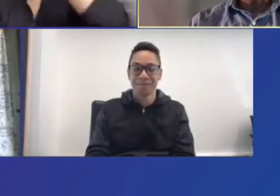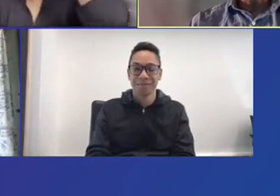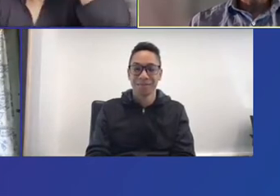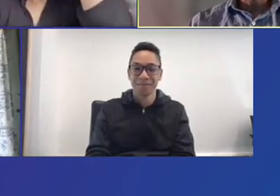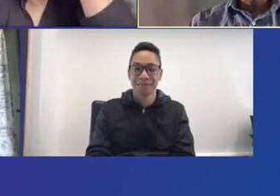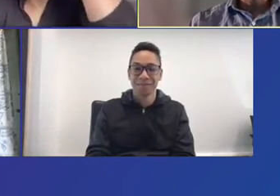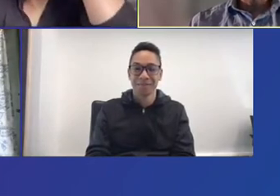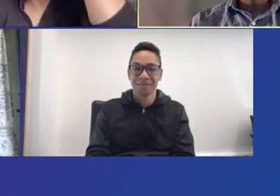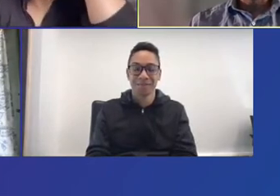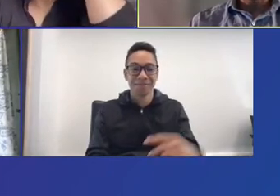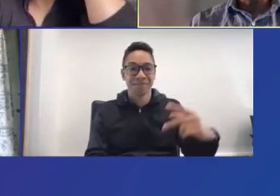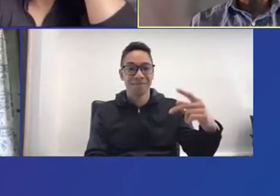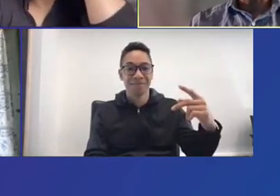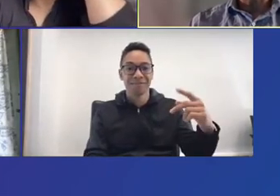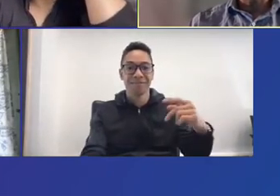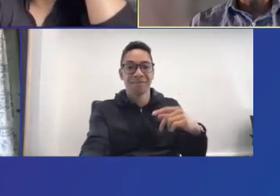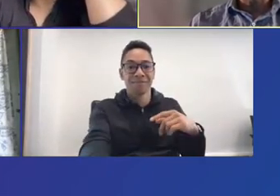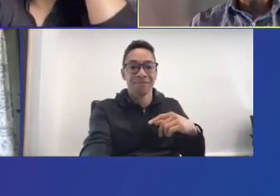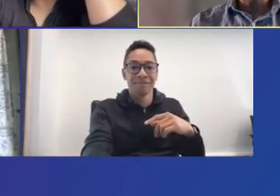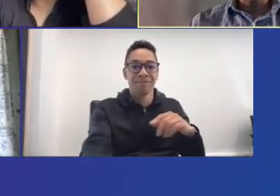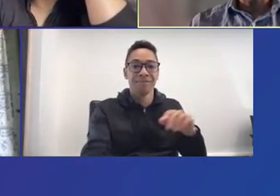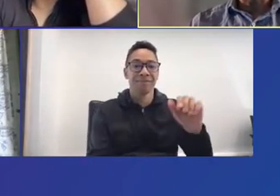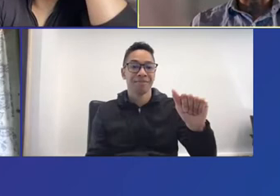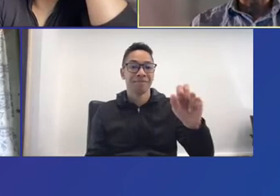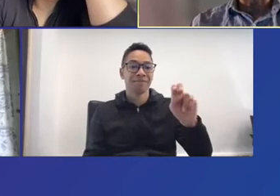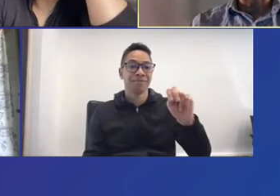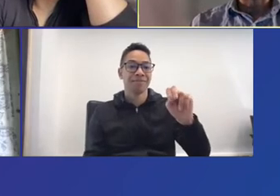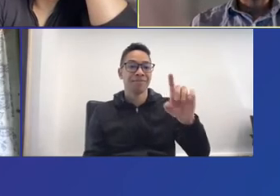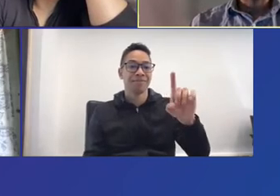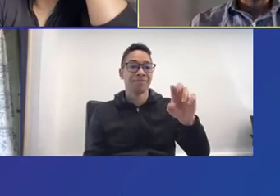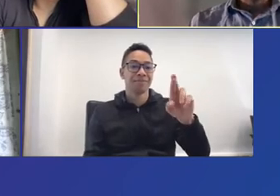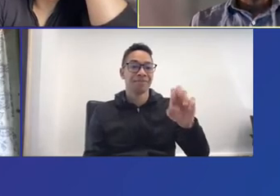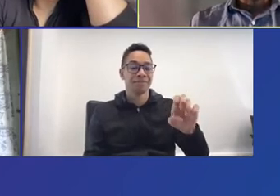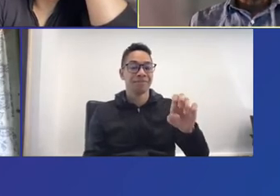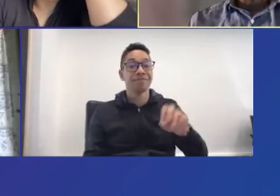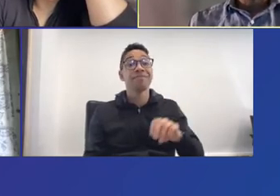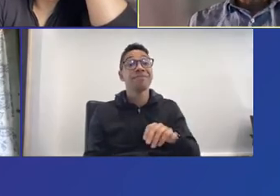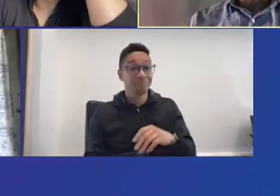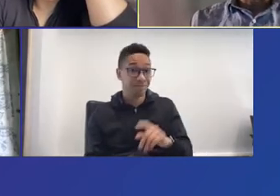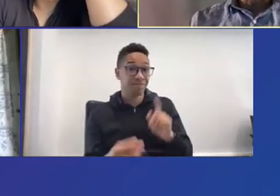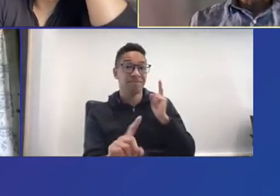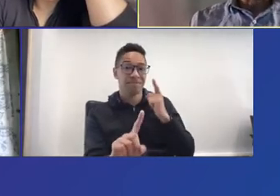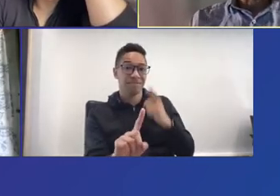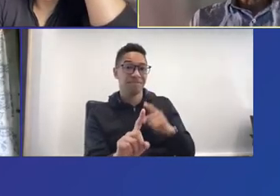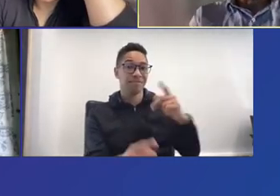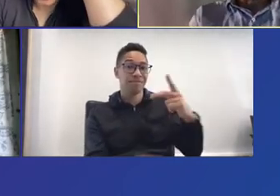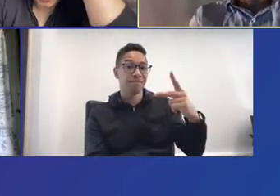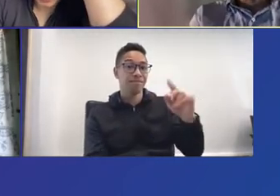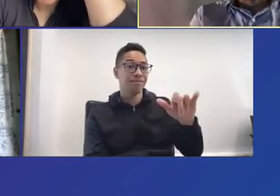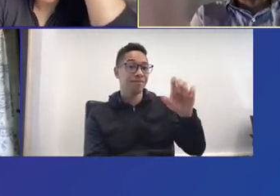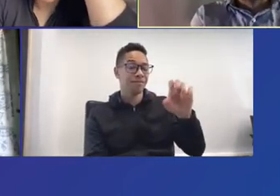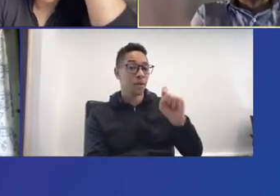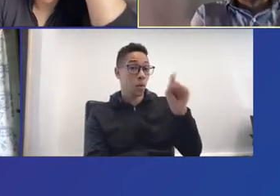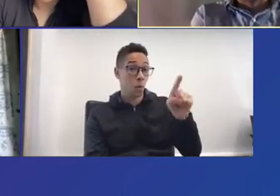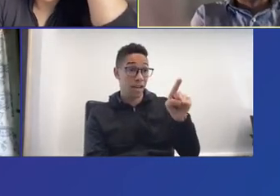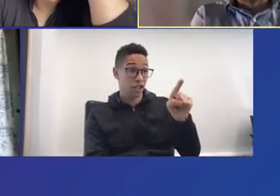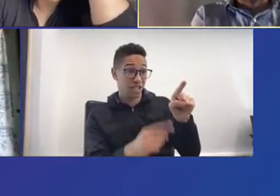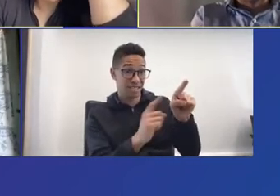To Kyle's question, you were embodying, I think. You demonstrated what he